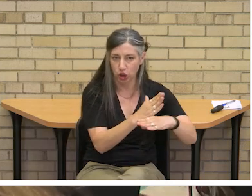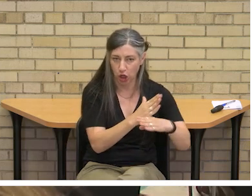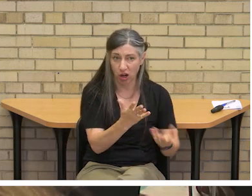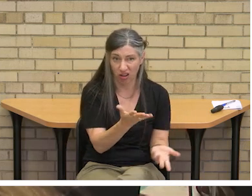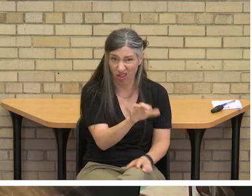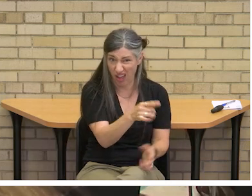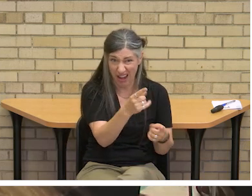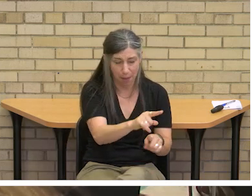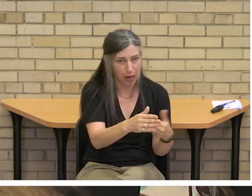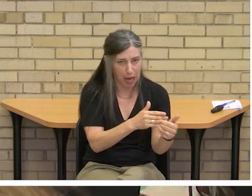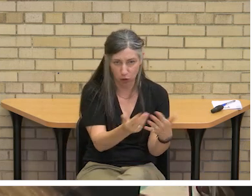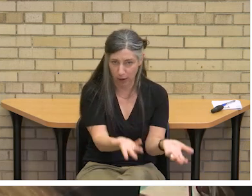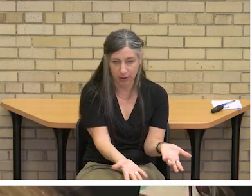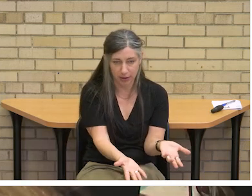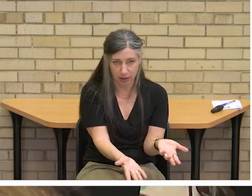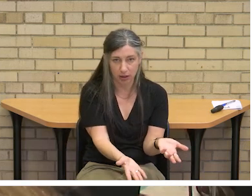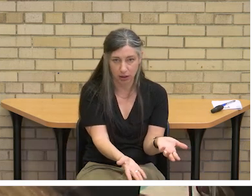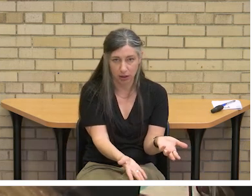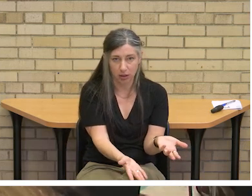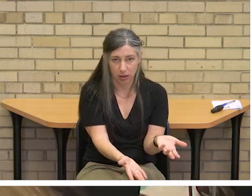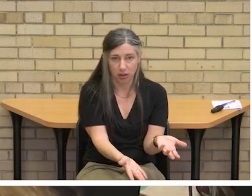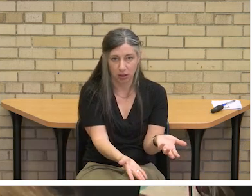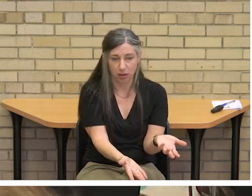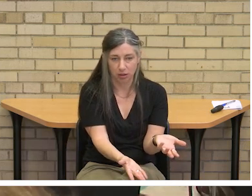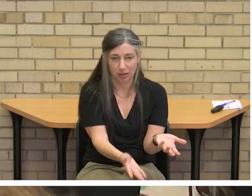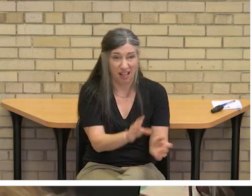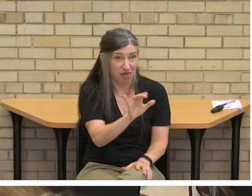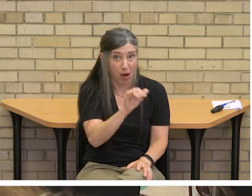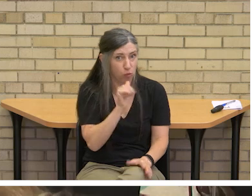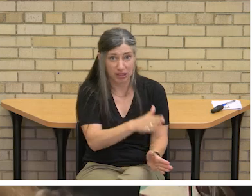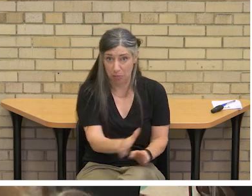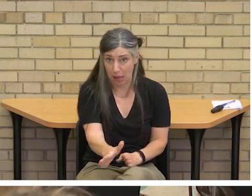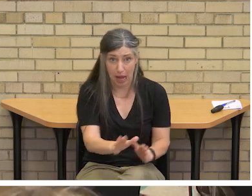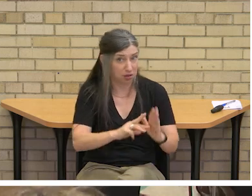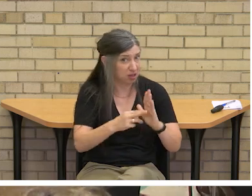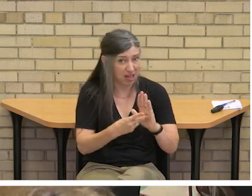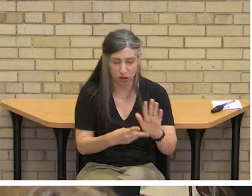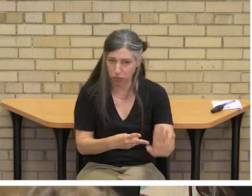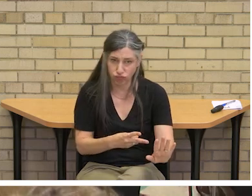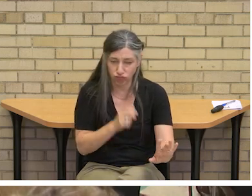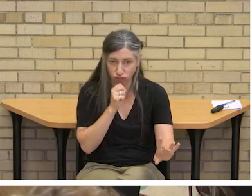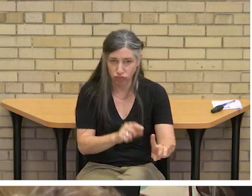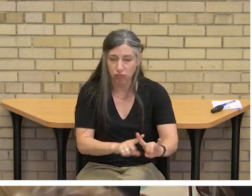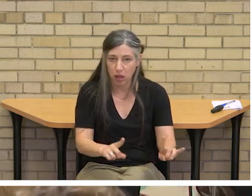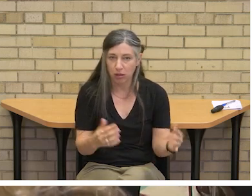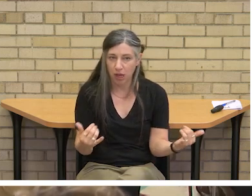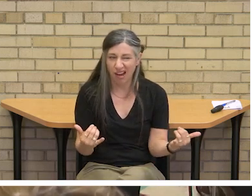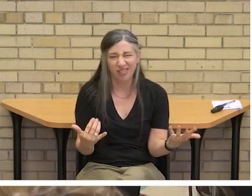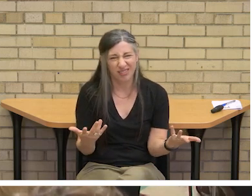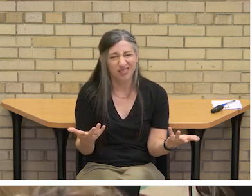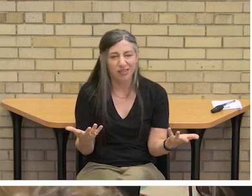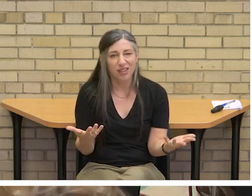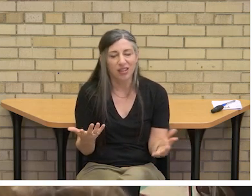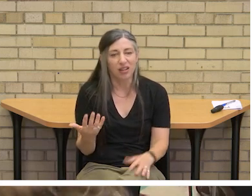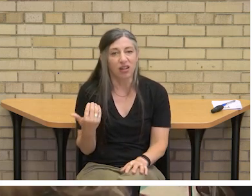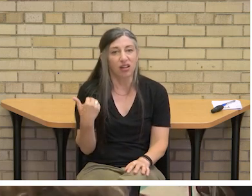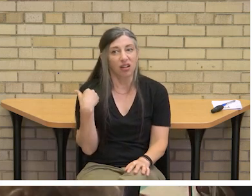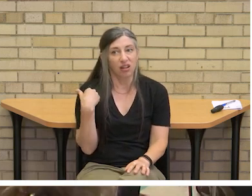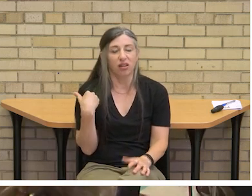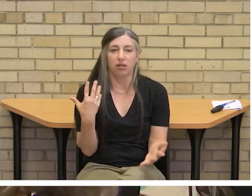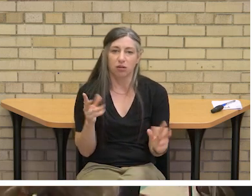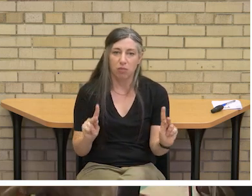on, there, even though that wasn't intended, I know there's some safety concerns and stuff along that